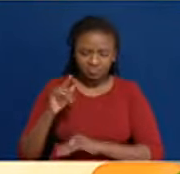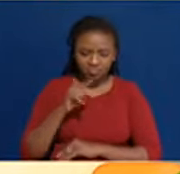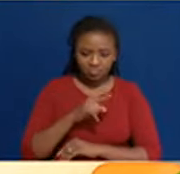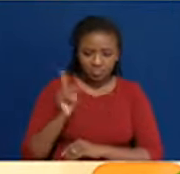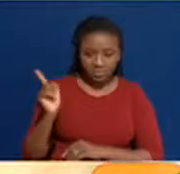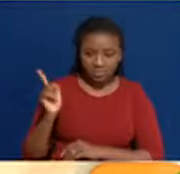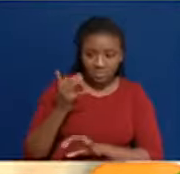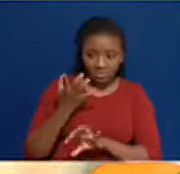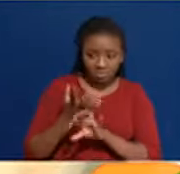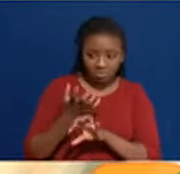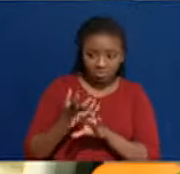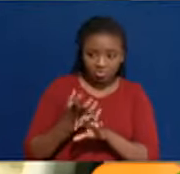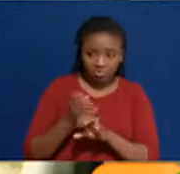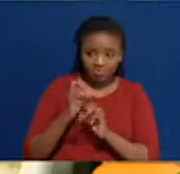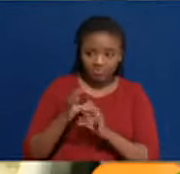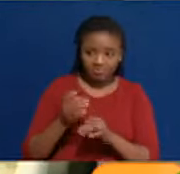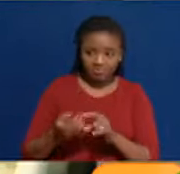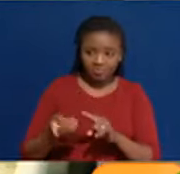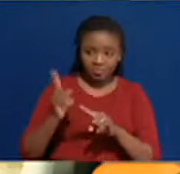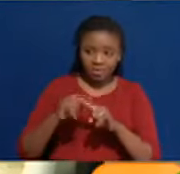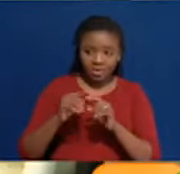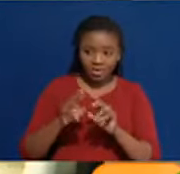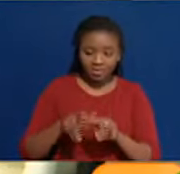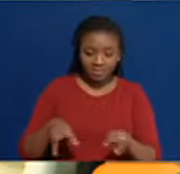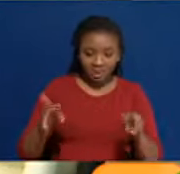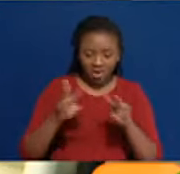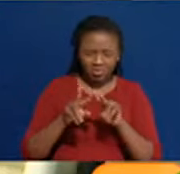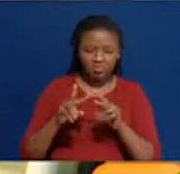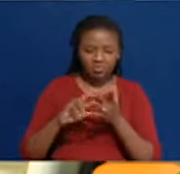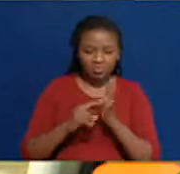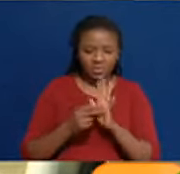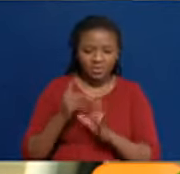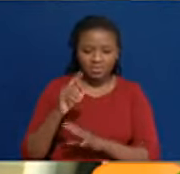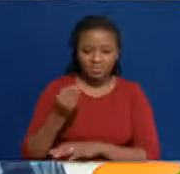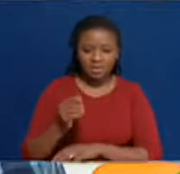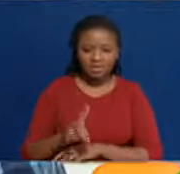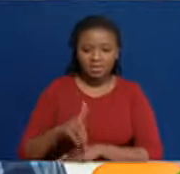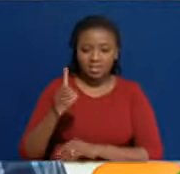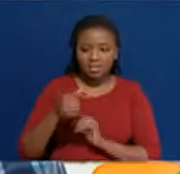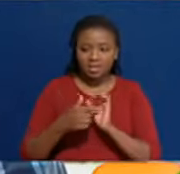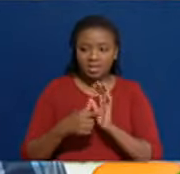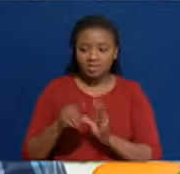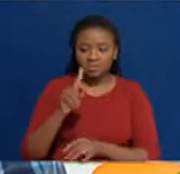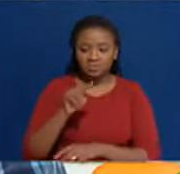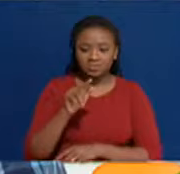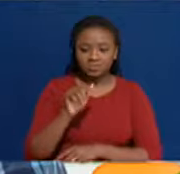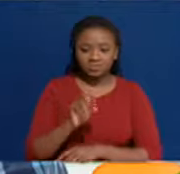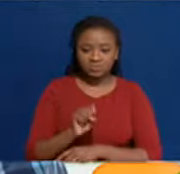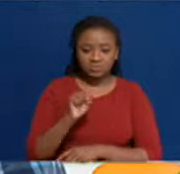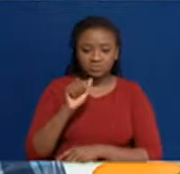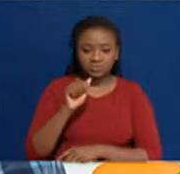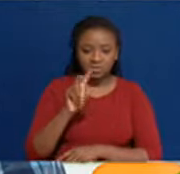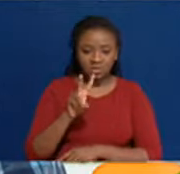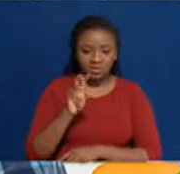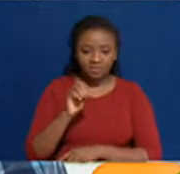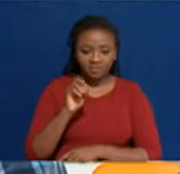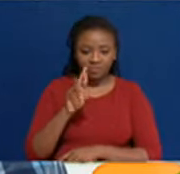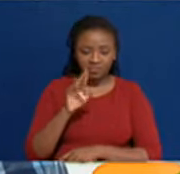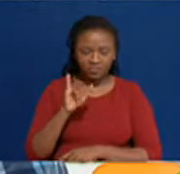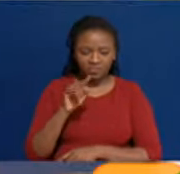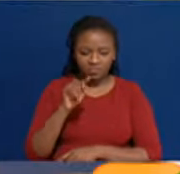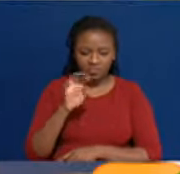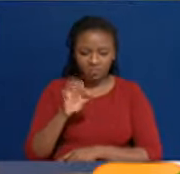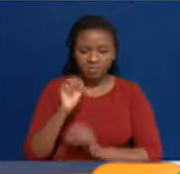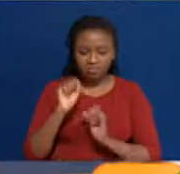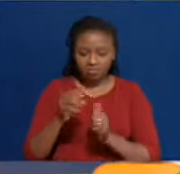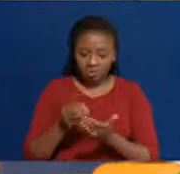you add value to them, you enhance the price. 1 gram of savorite can go for even as much as Kenya shillings